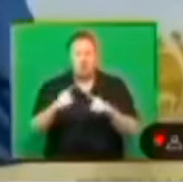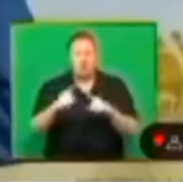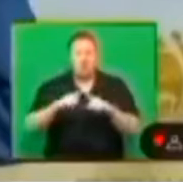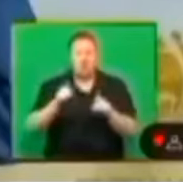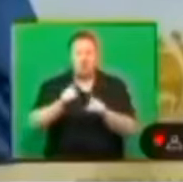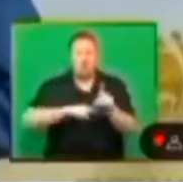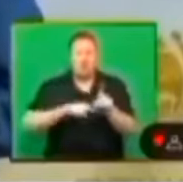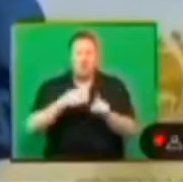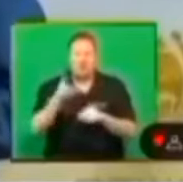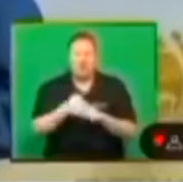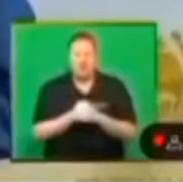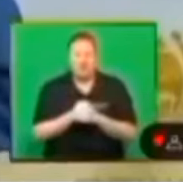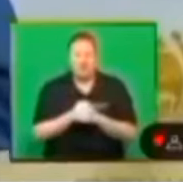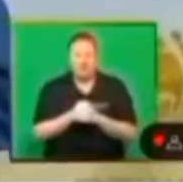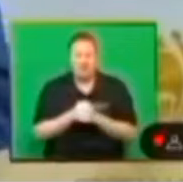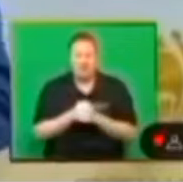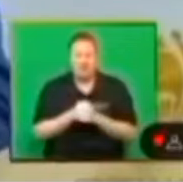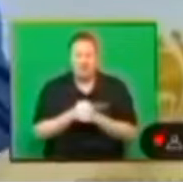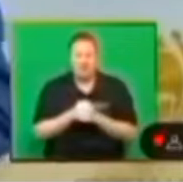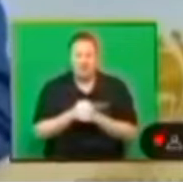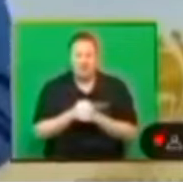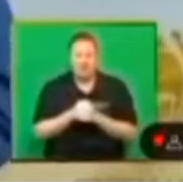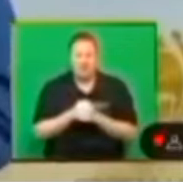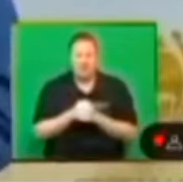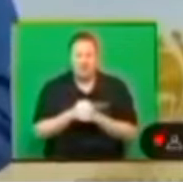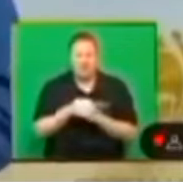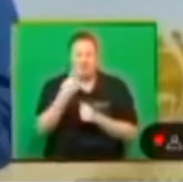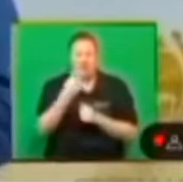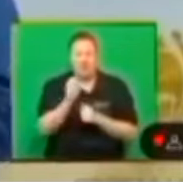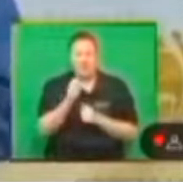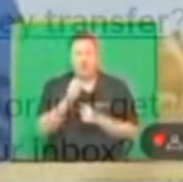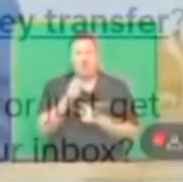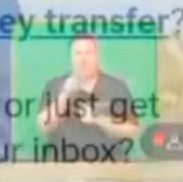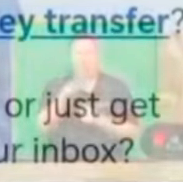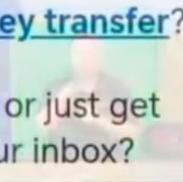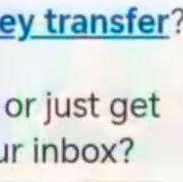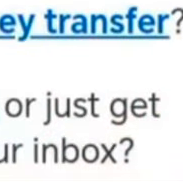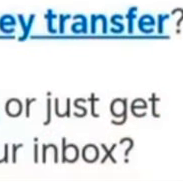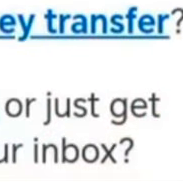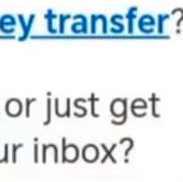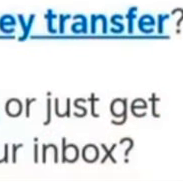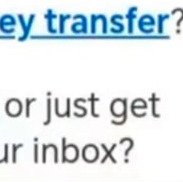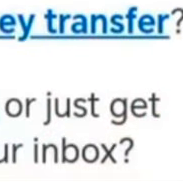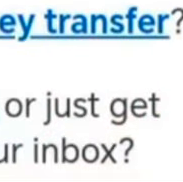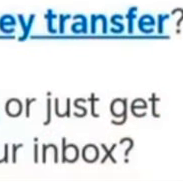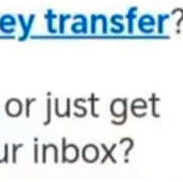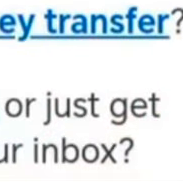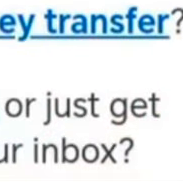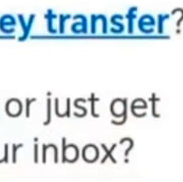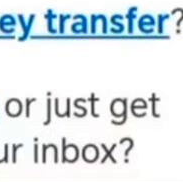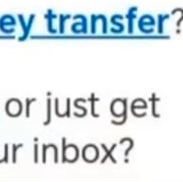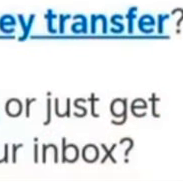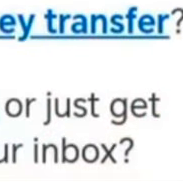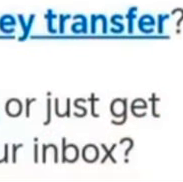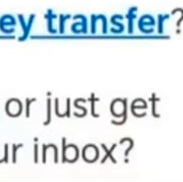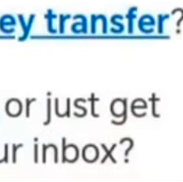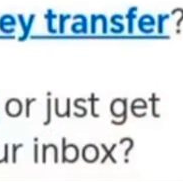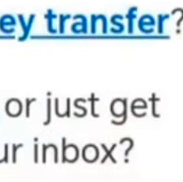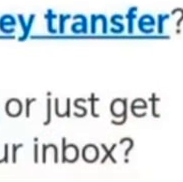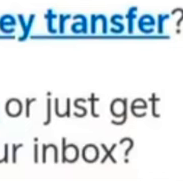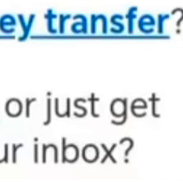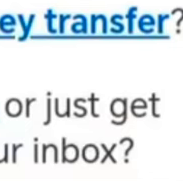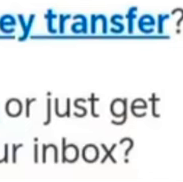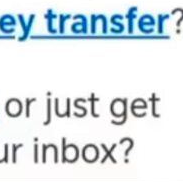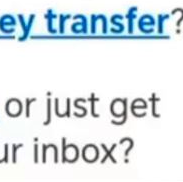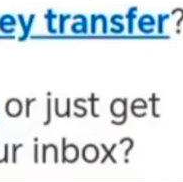When you became president in 2018, the local currency against the dollar